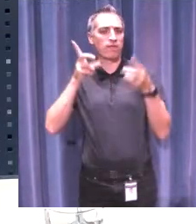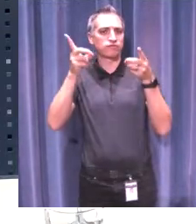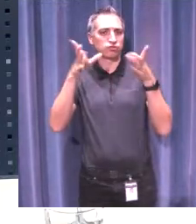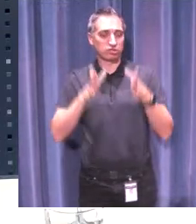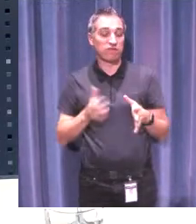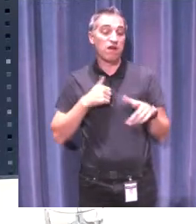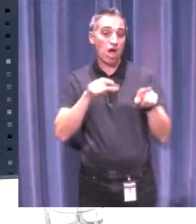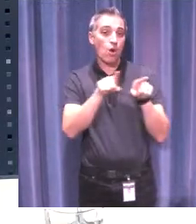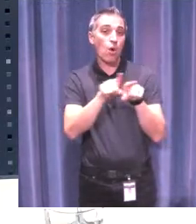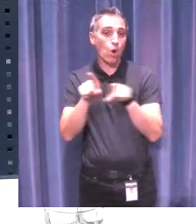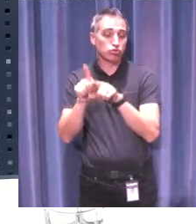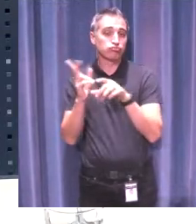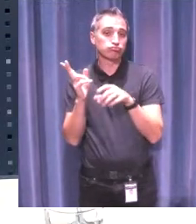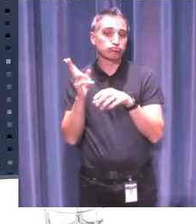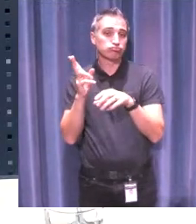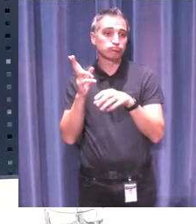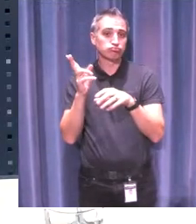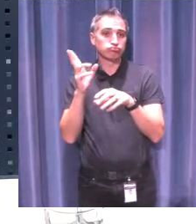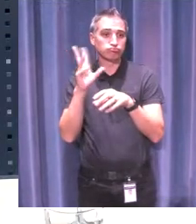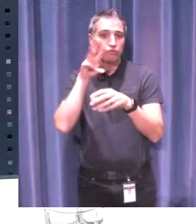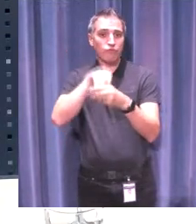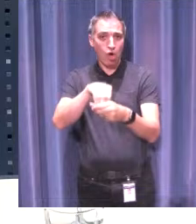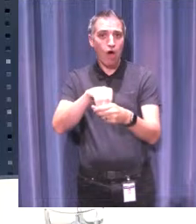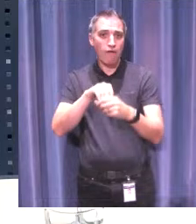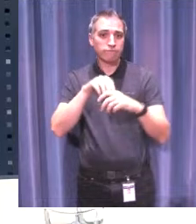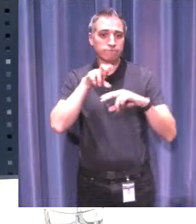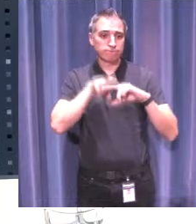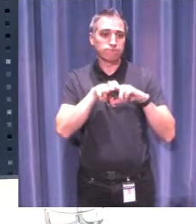seat for a local